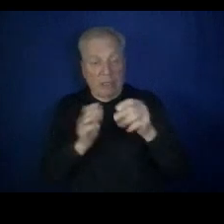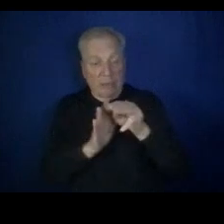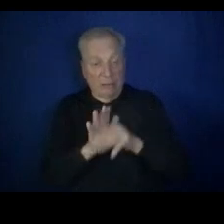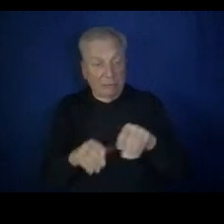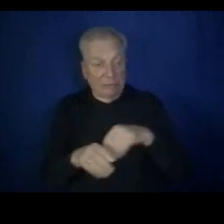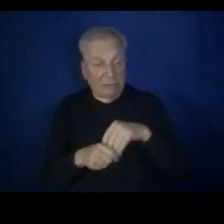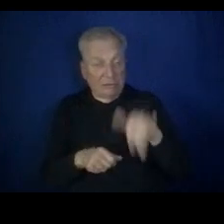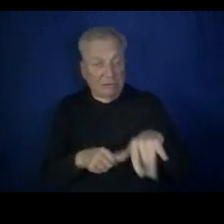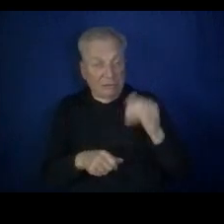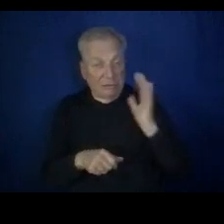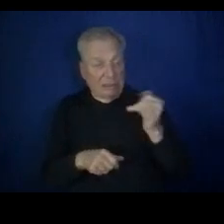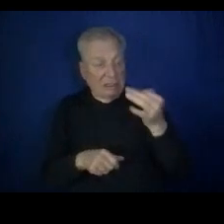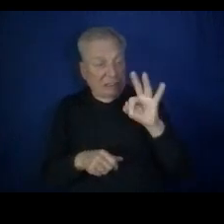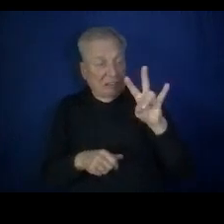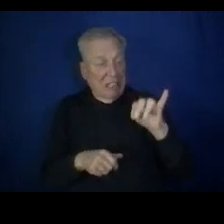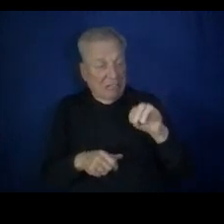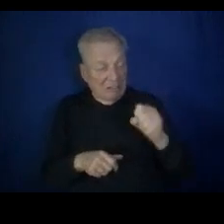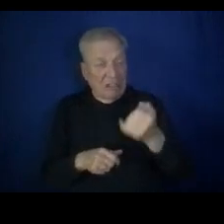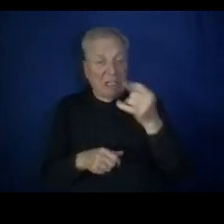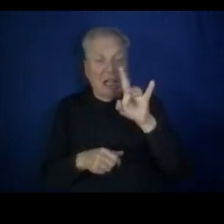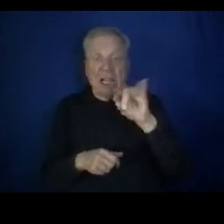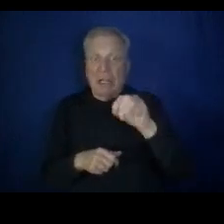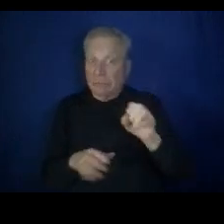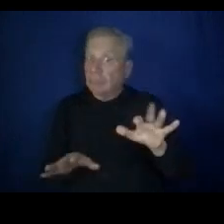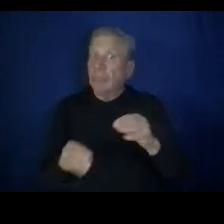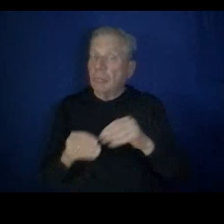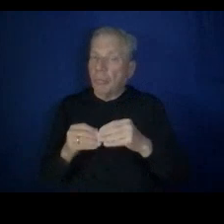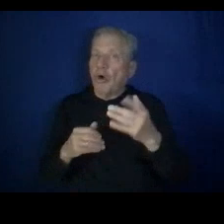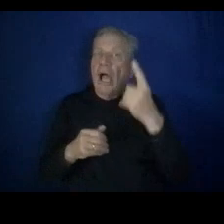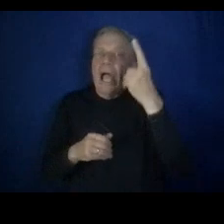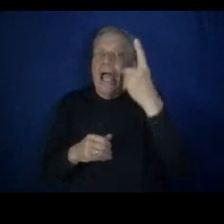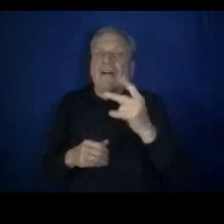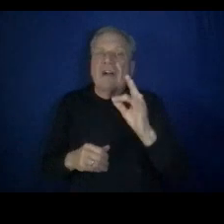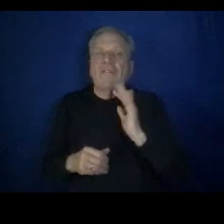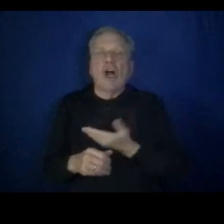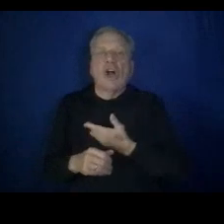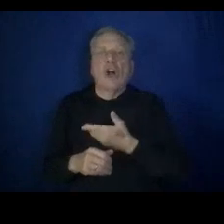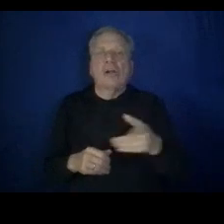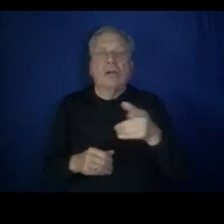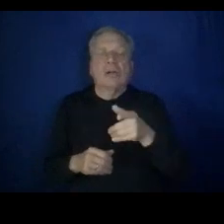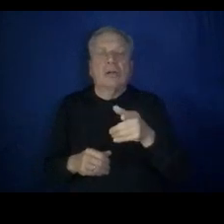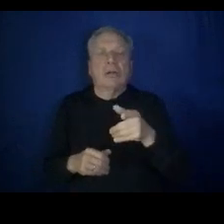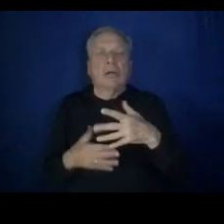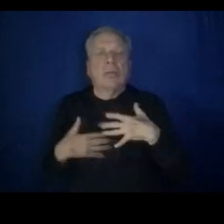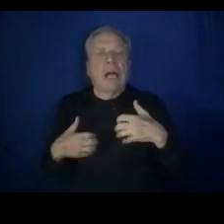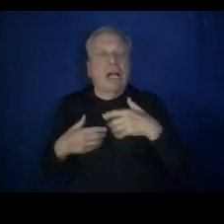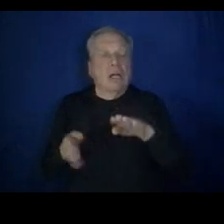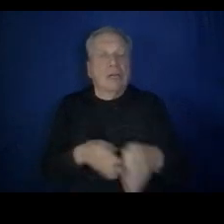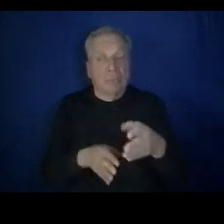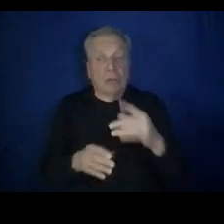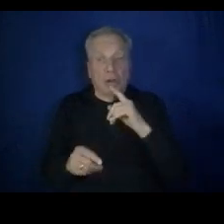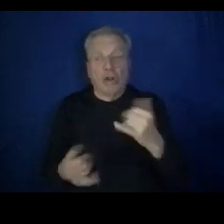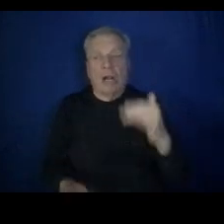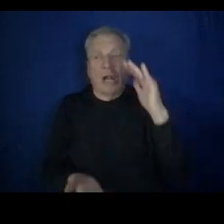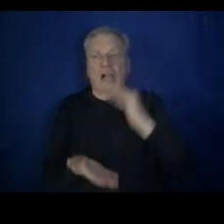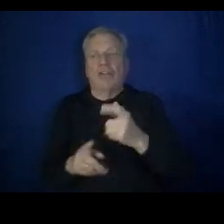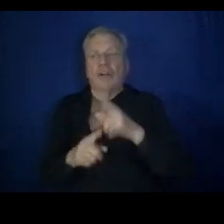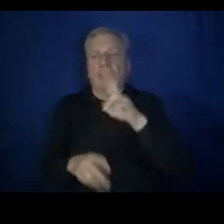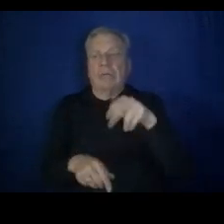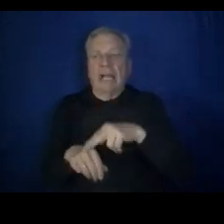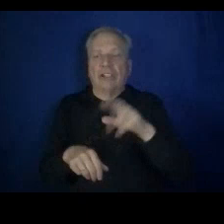by the 1980s, we had it where more than half of our grizzly bear mortalities in the park are now from natural